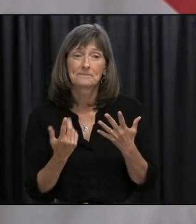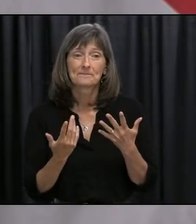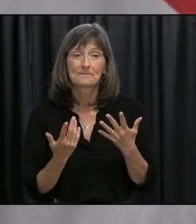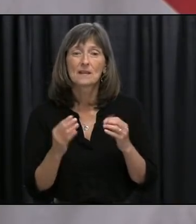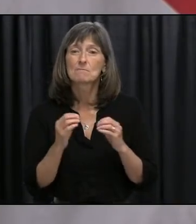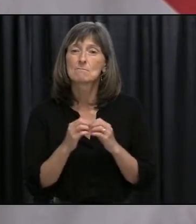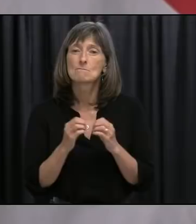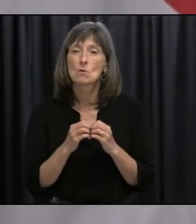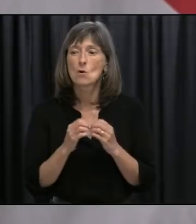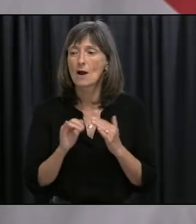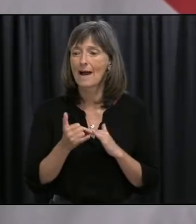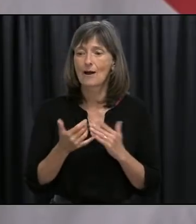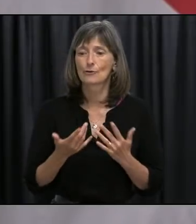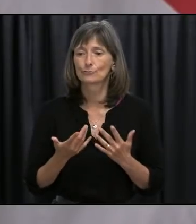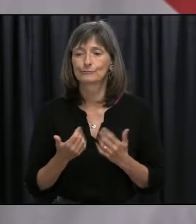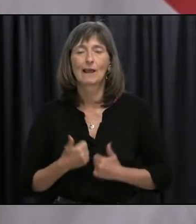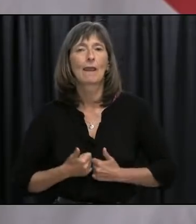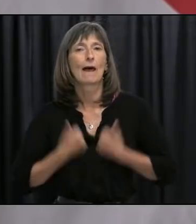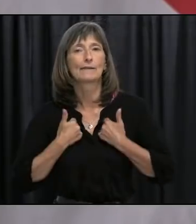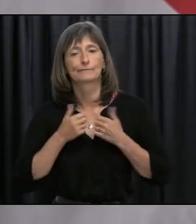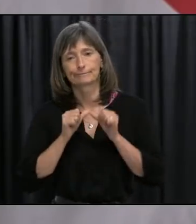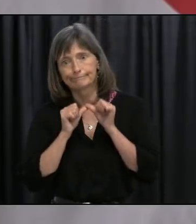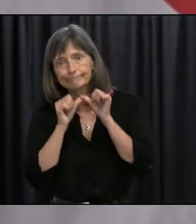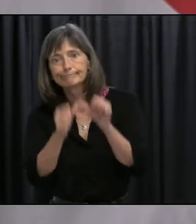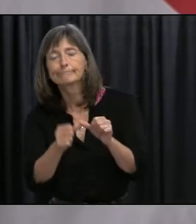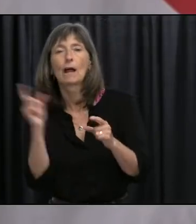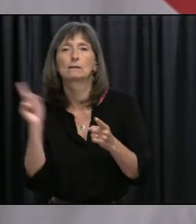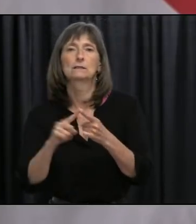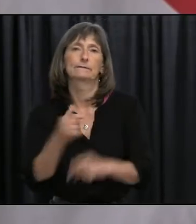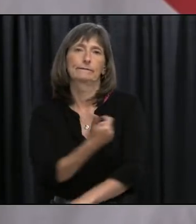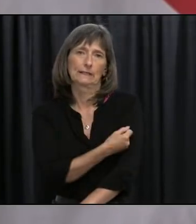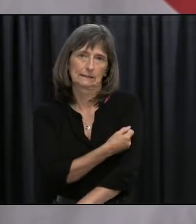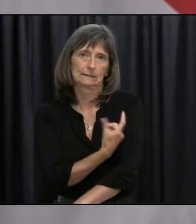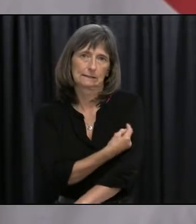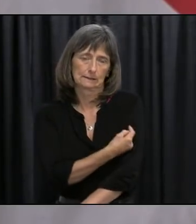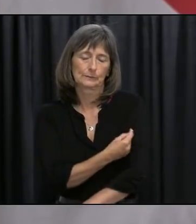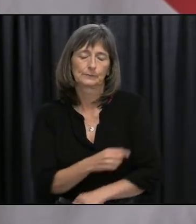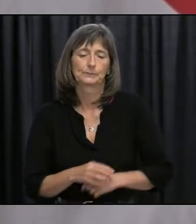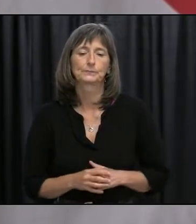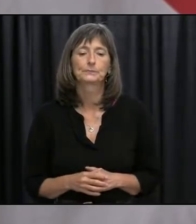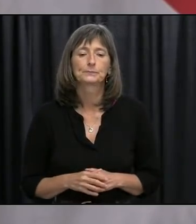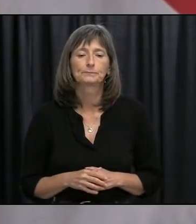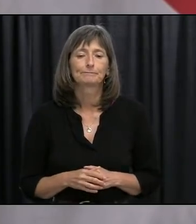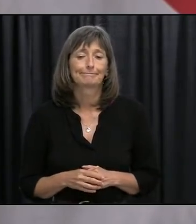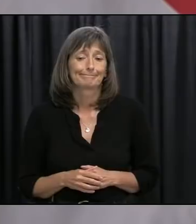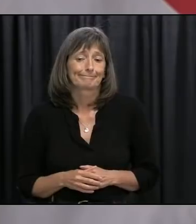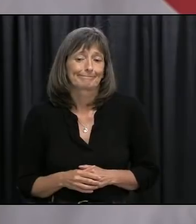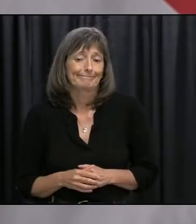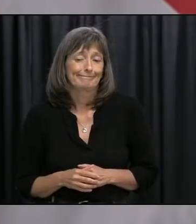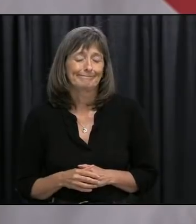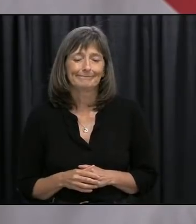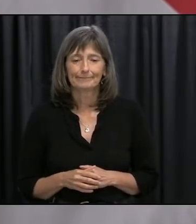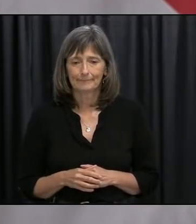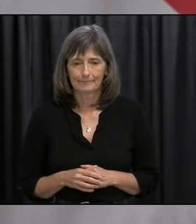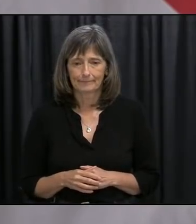living life going forward until we get a vaccine. So, you know, I